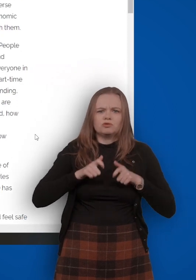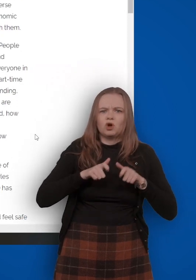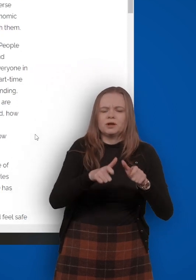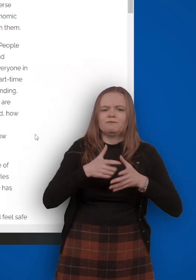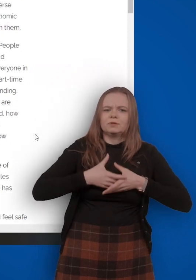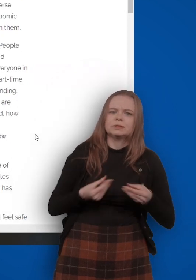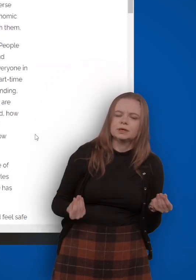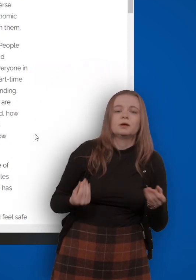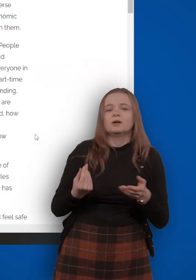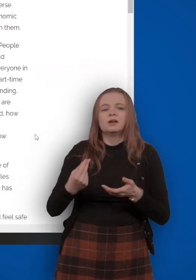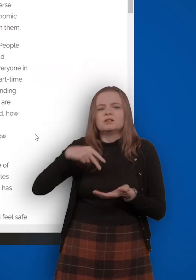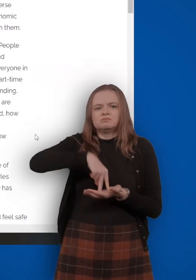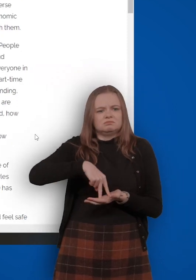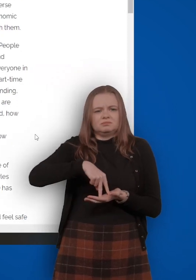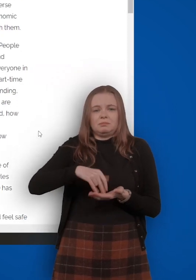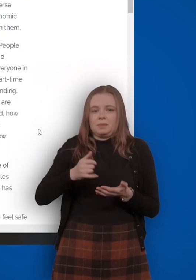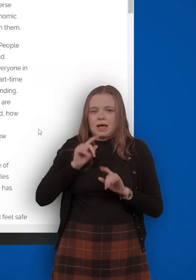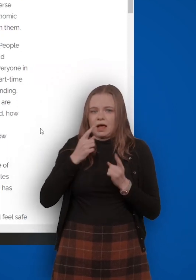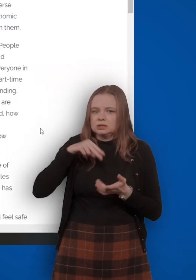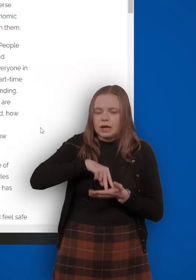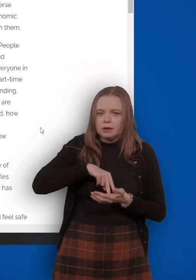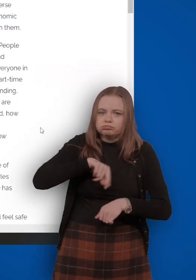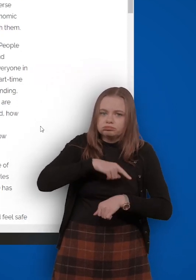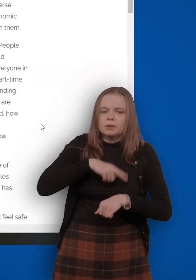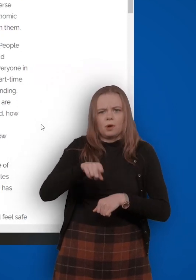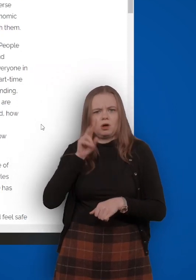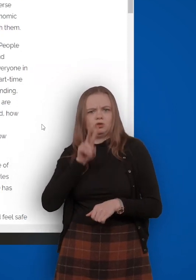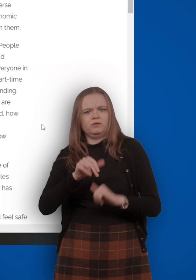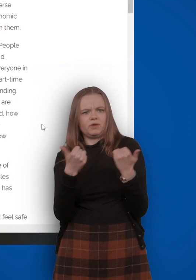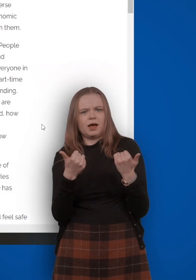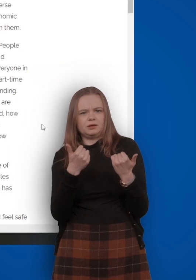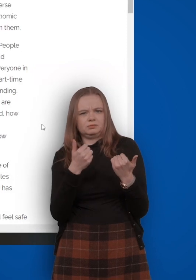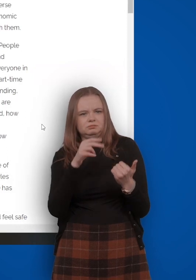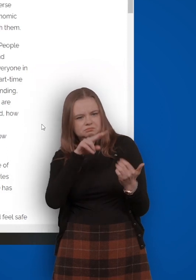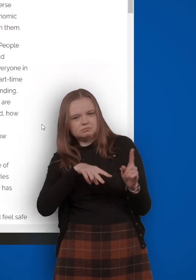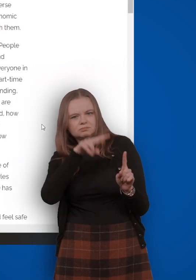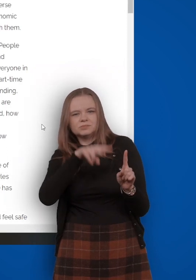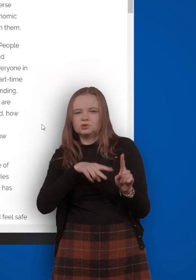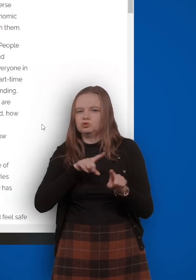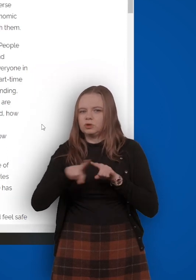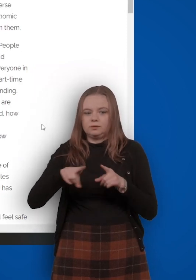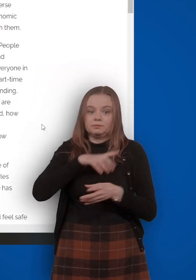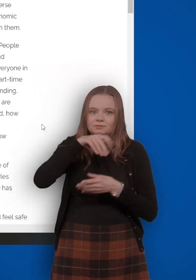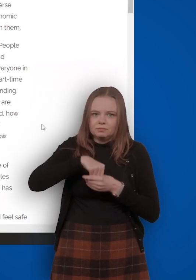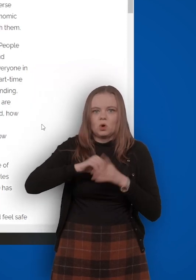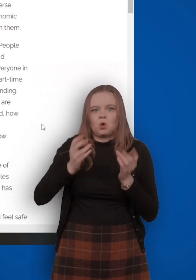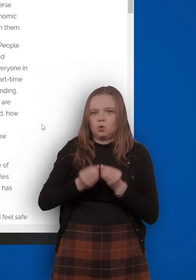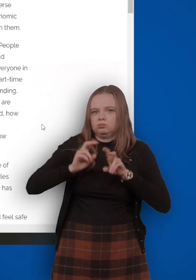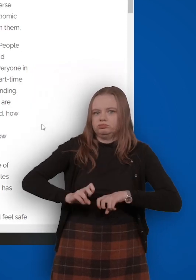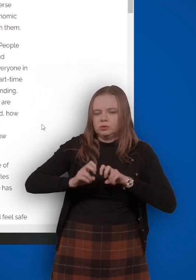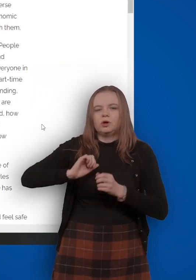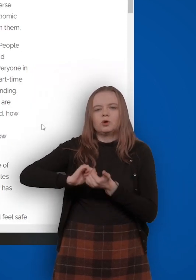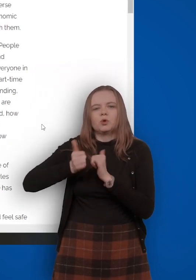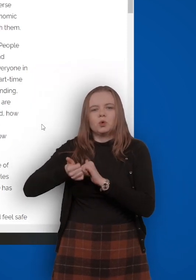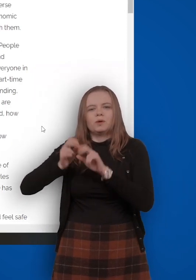long periods of time, but they look like they're perfectly fine, we're trying to do all of that. And one of our co-investigators